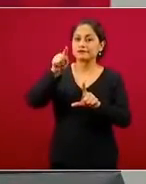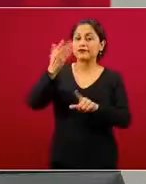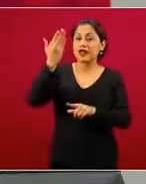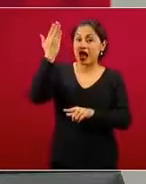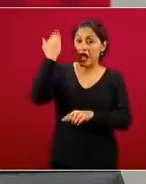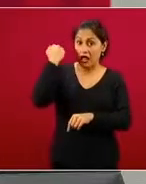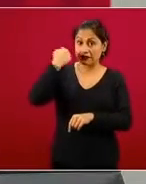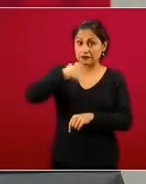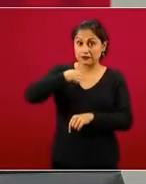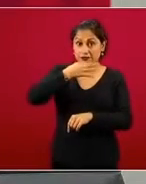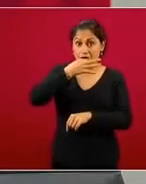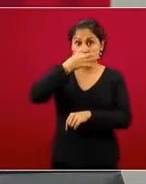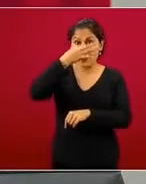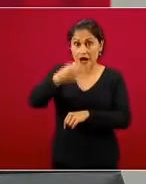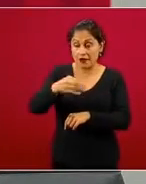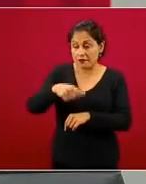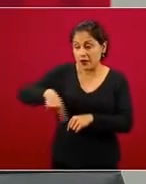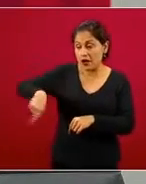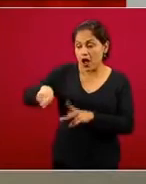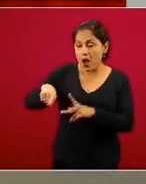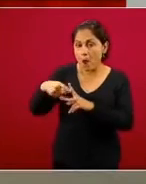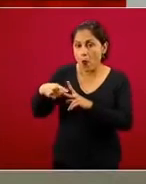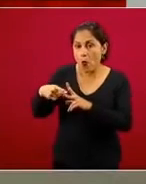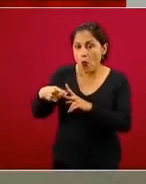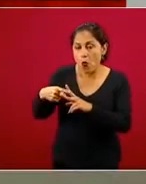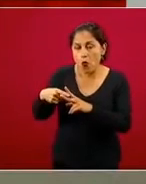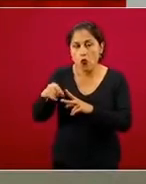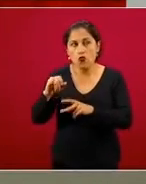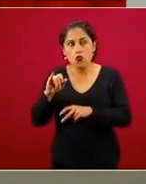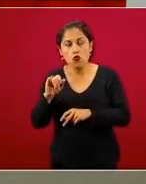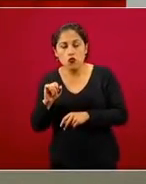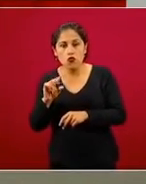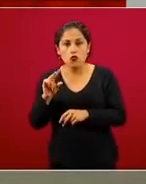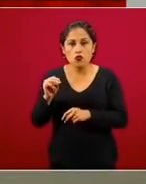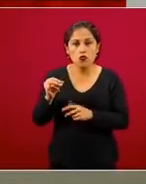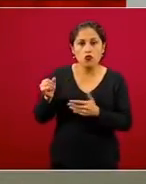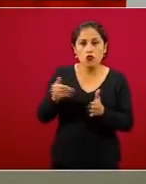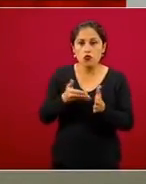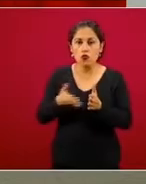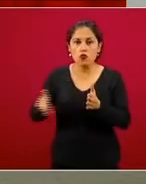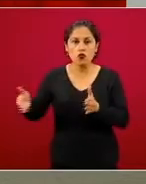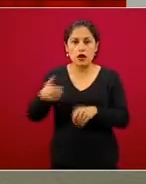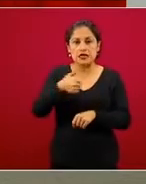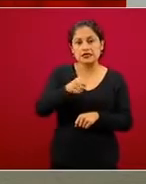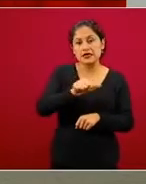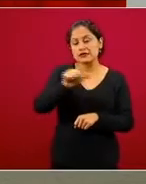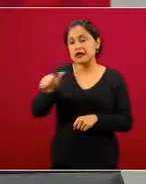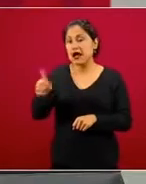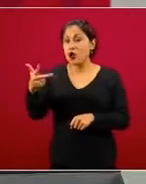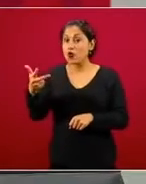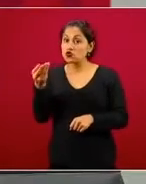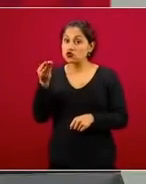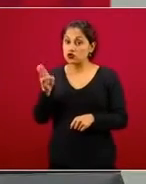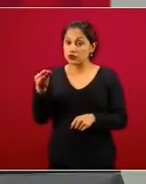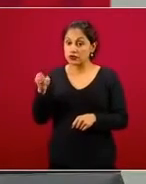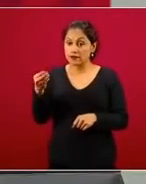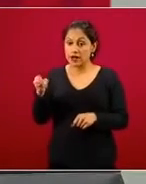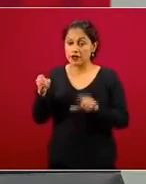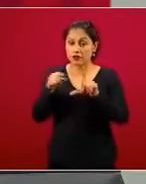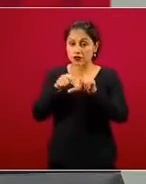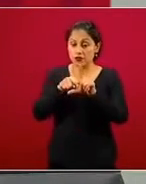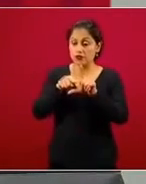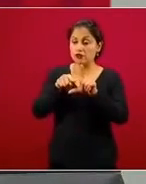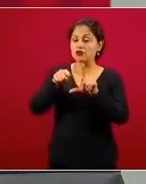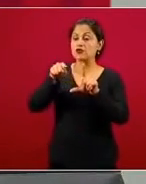So we are still going up. according to our predictions, we are